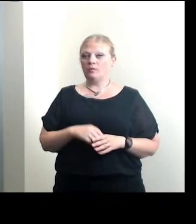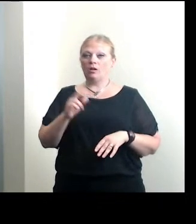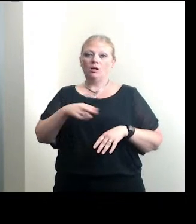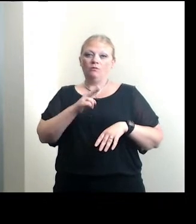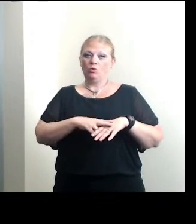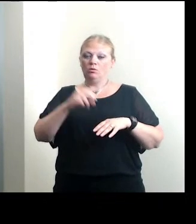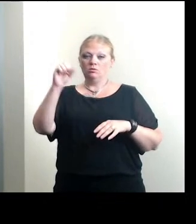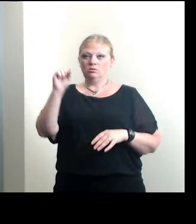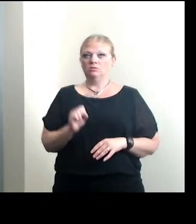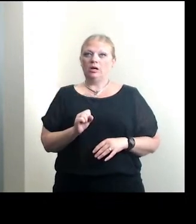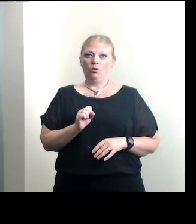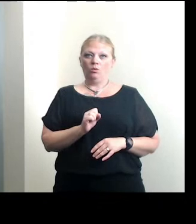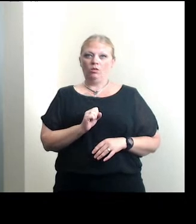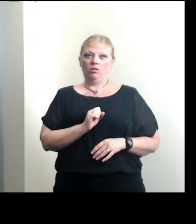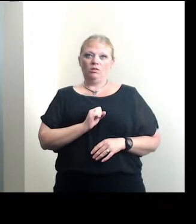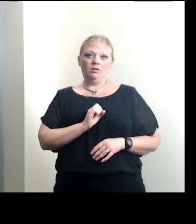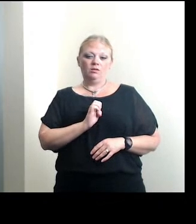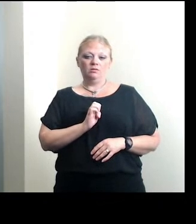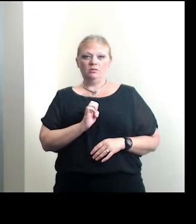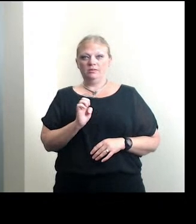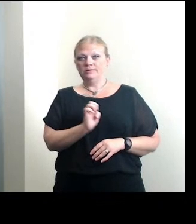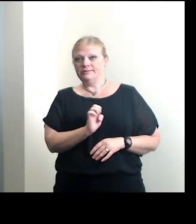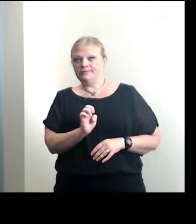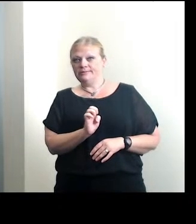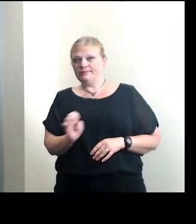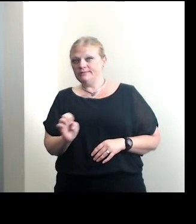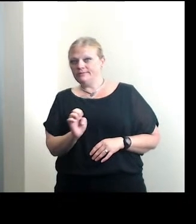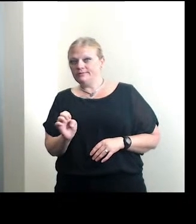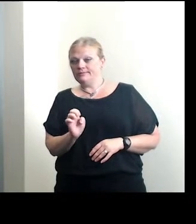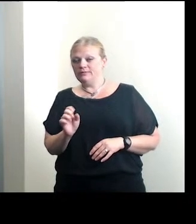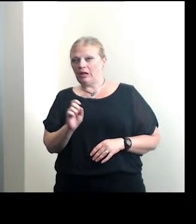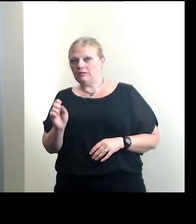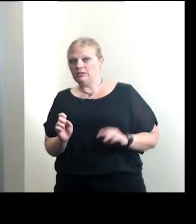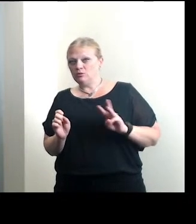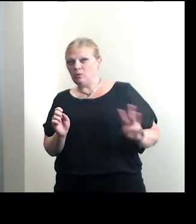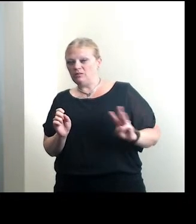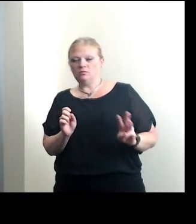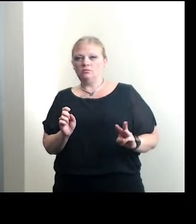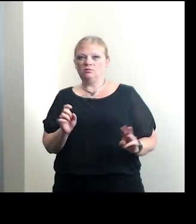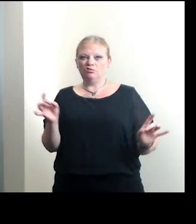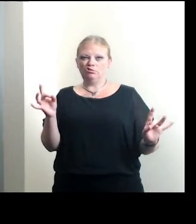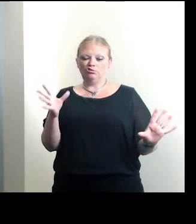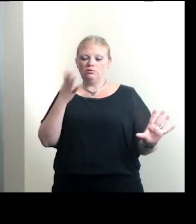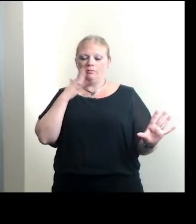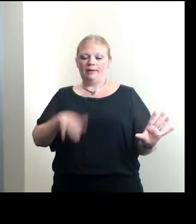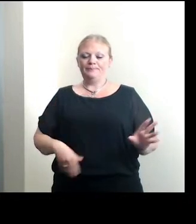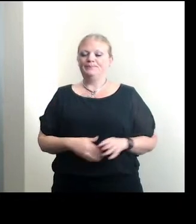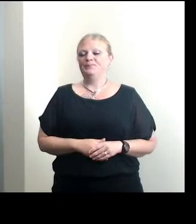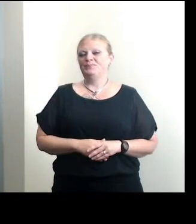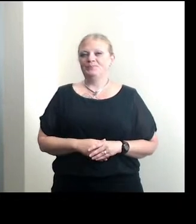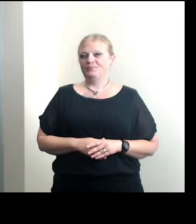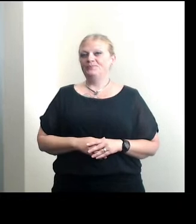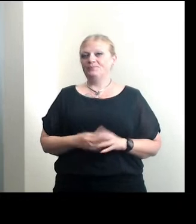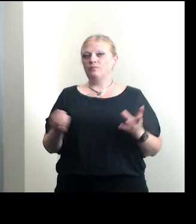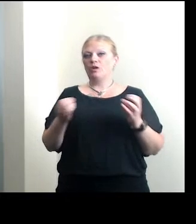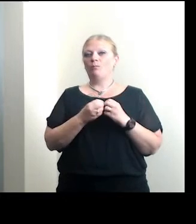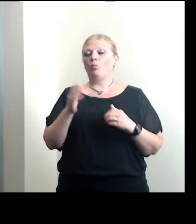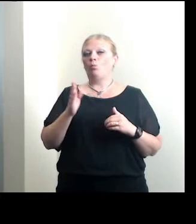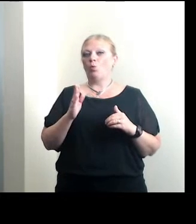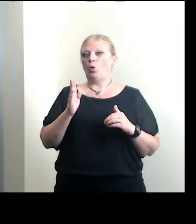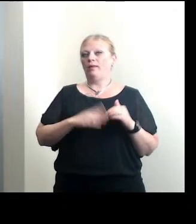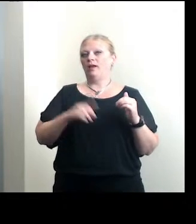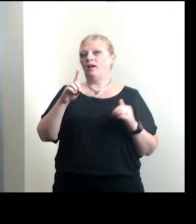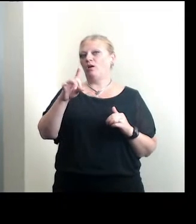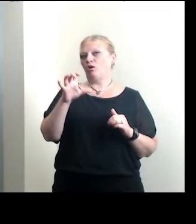course the Southeast, Texas and other parts of the West are just bad. More than 100 cases